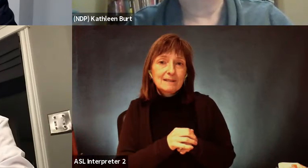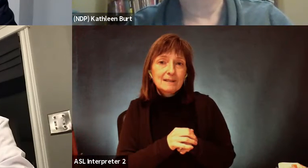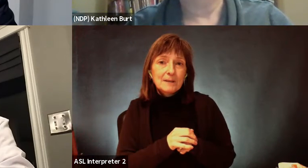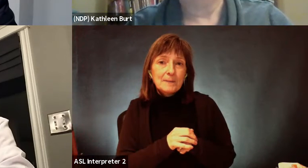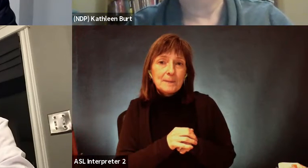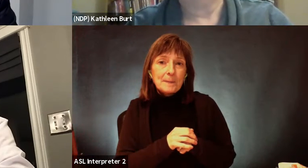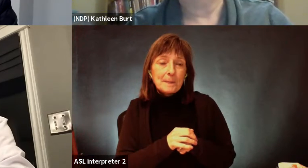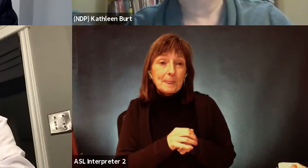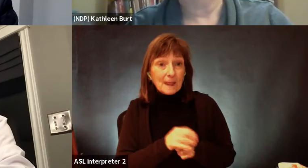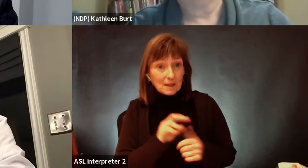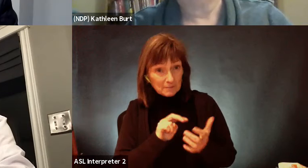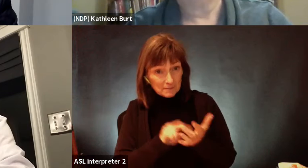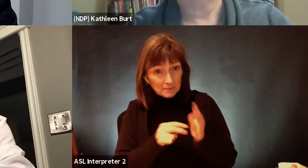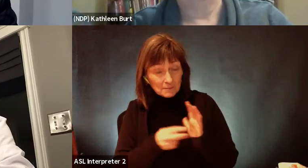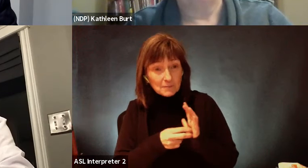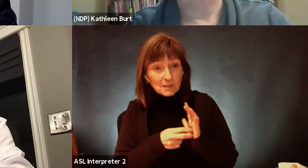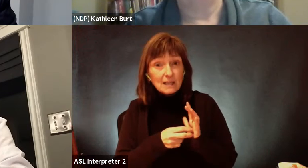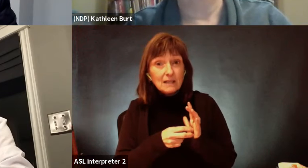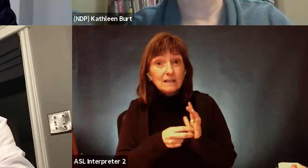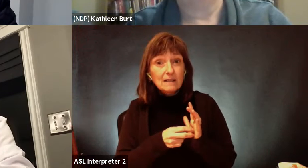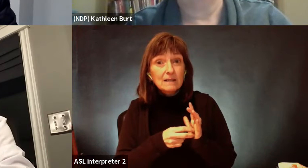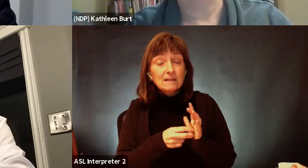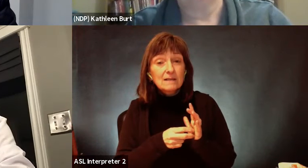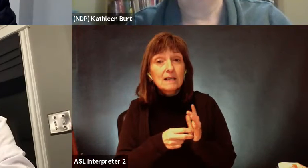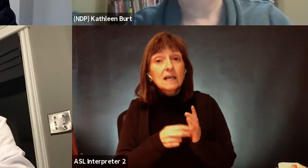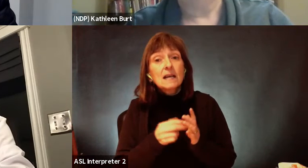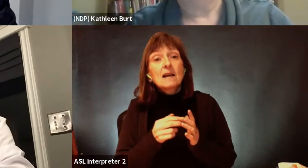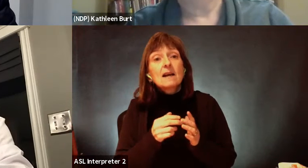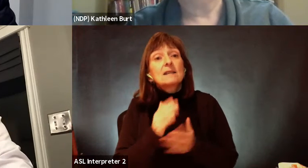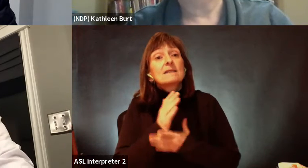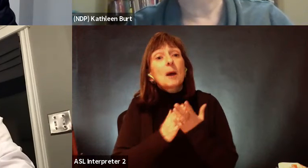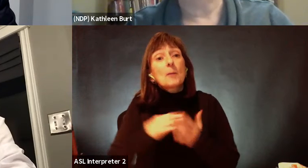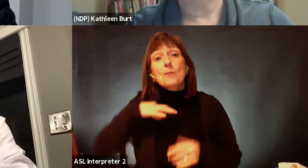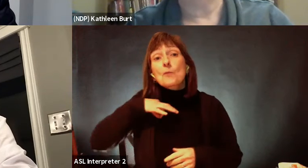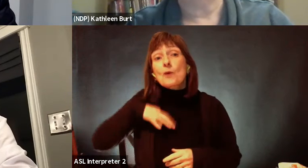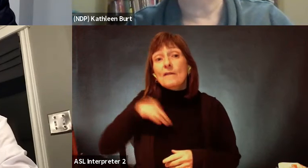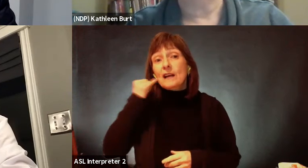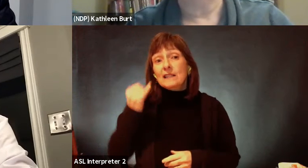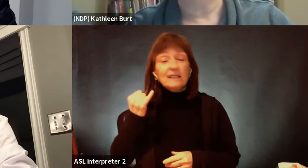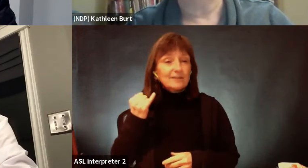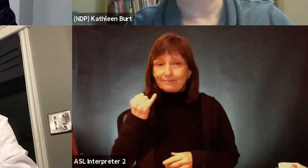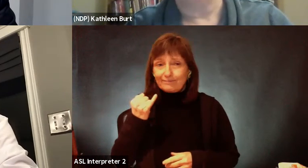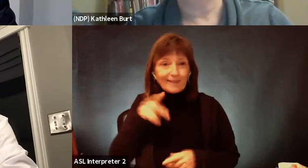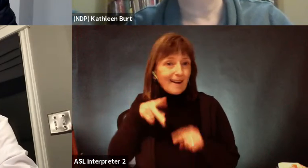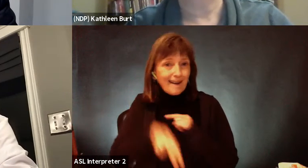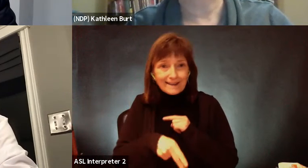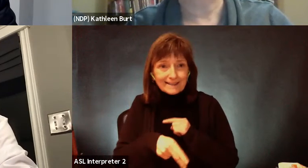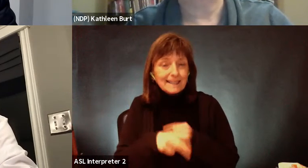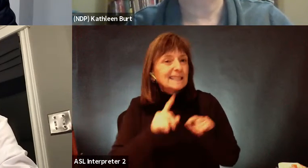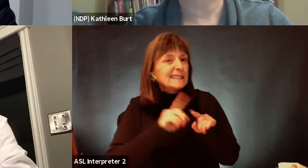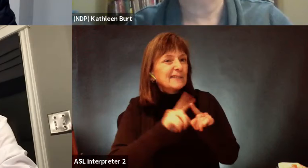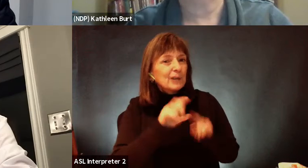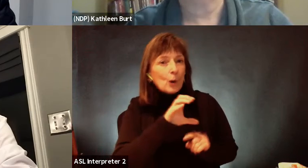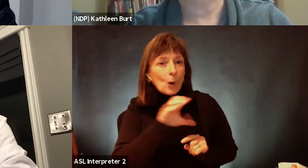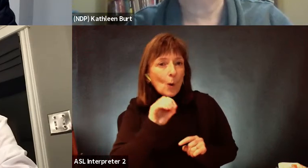if that means taking some of the profit motive out of it, using different cooperative business